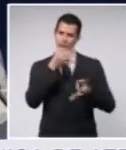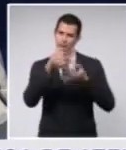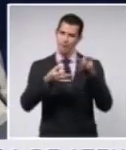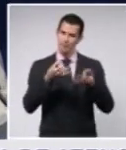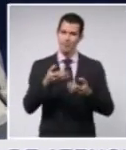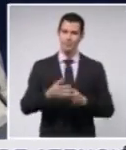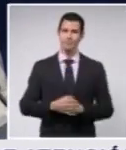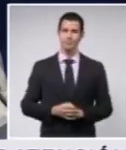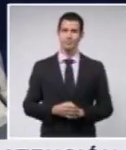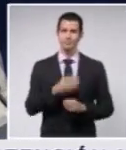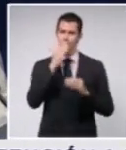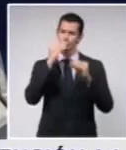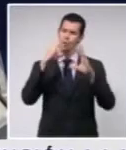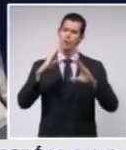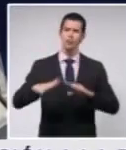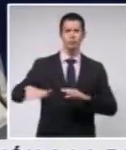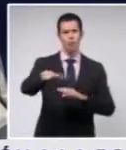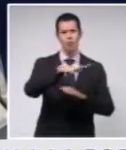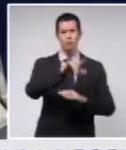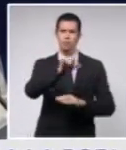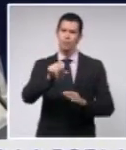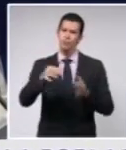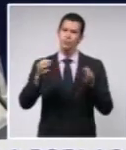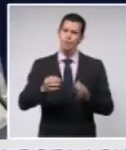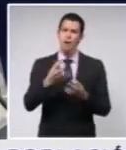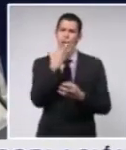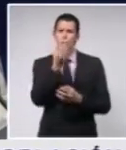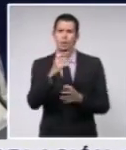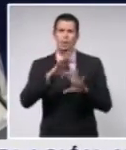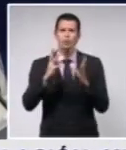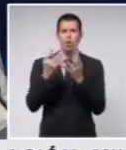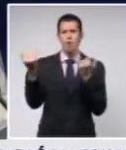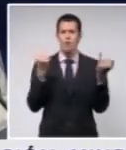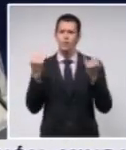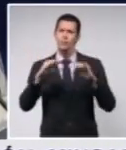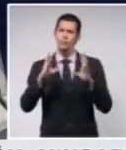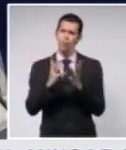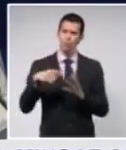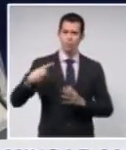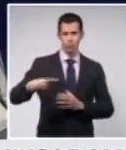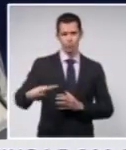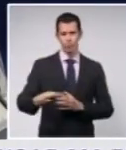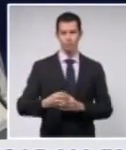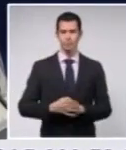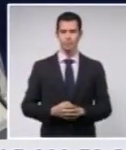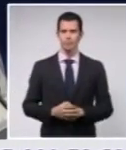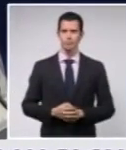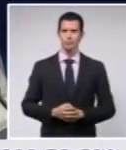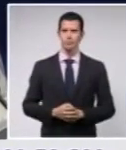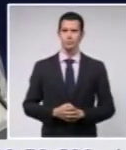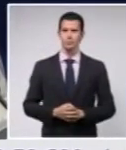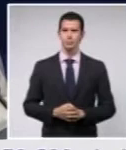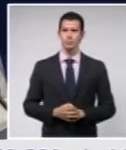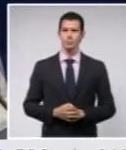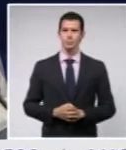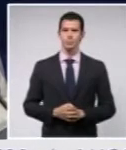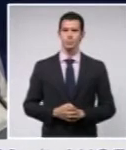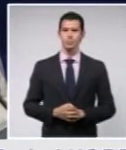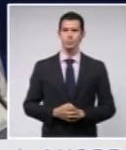press conference with the unfortunate news of the death of one person with COVID-19